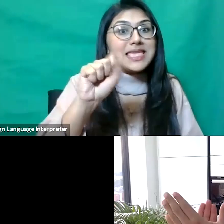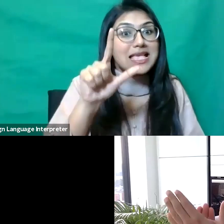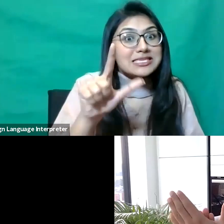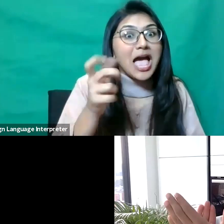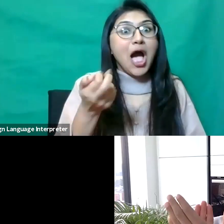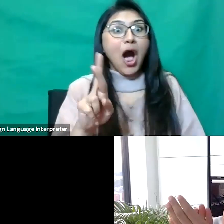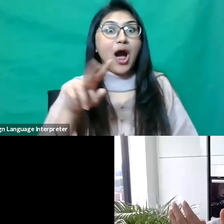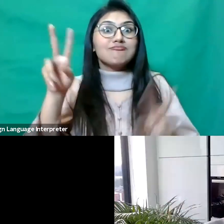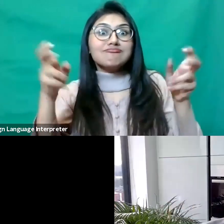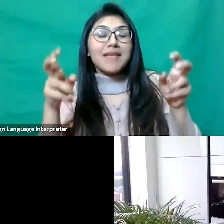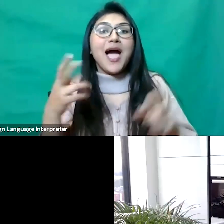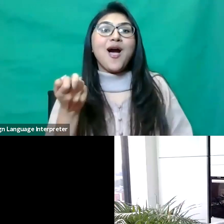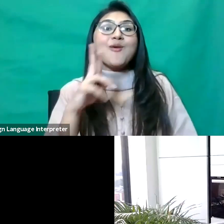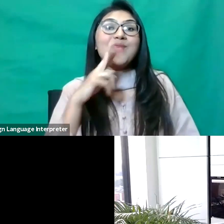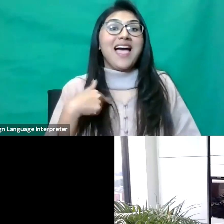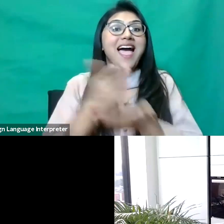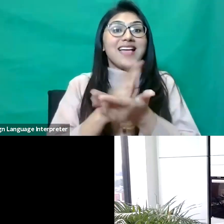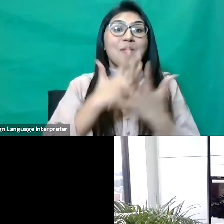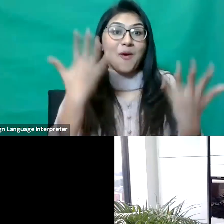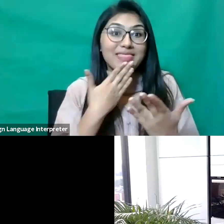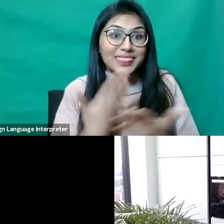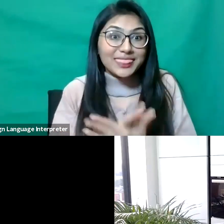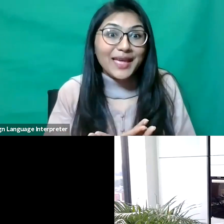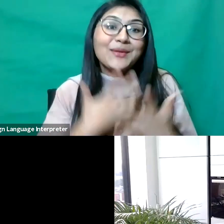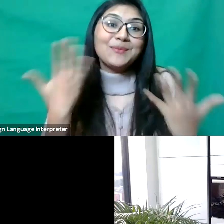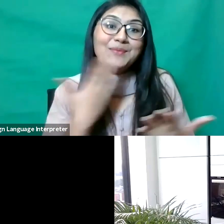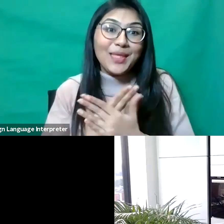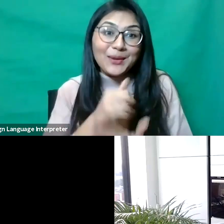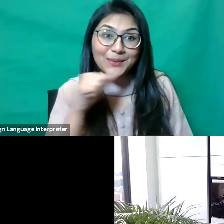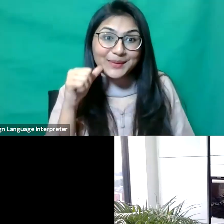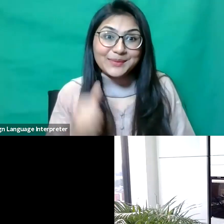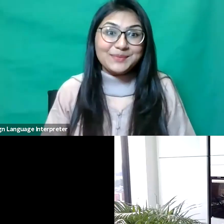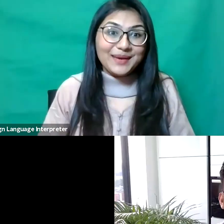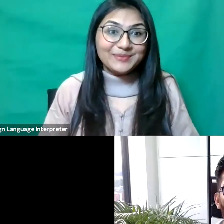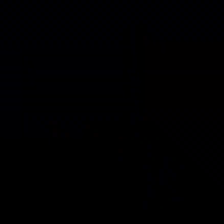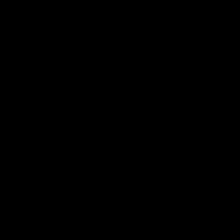awesome sign in as well. Thank you, Zima.